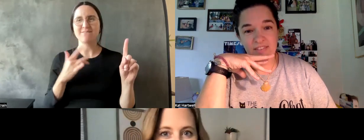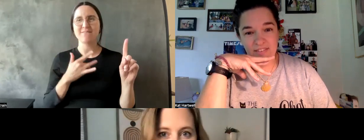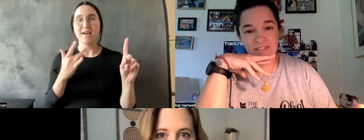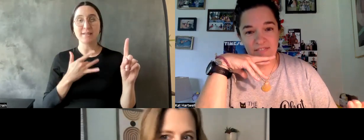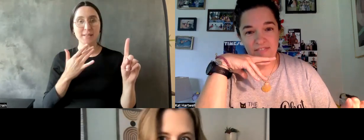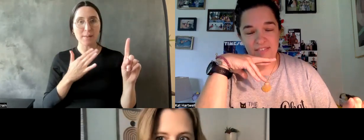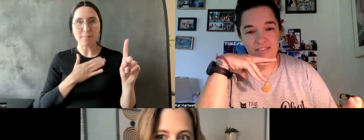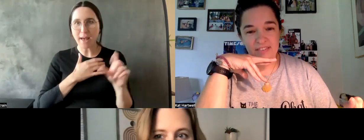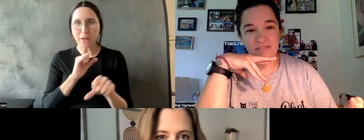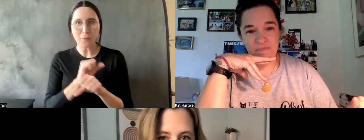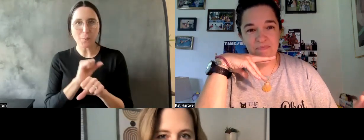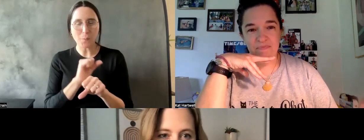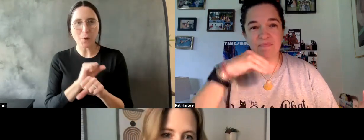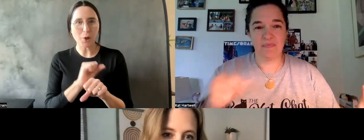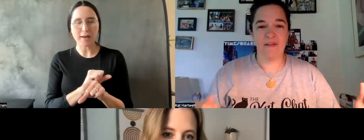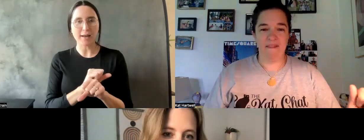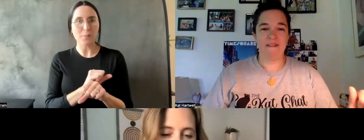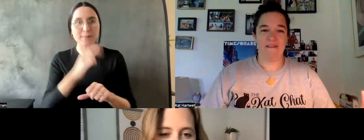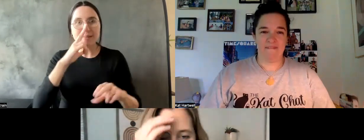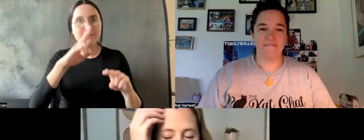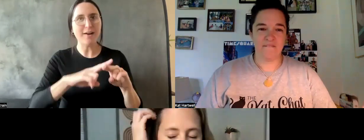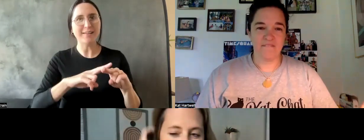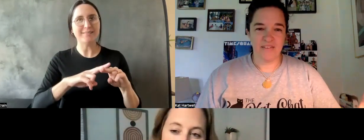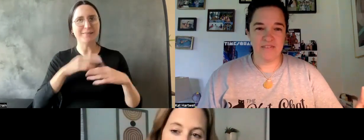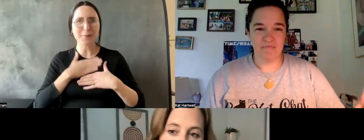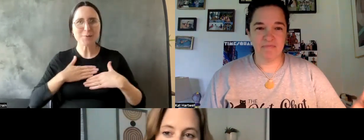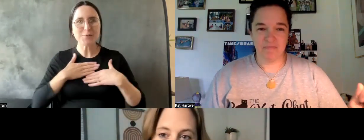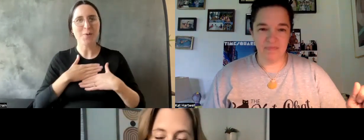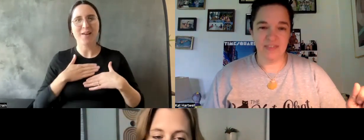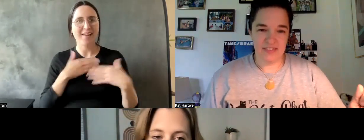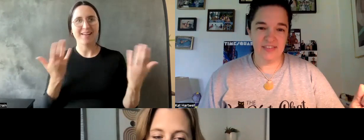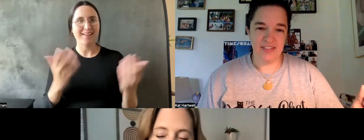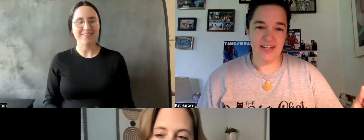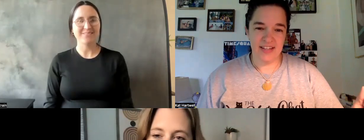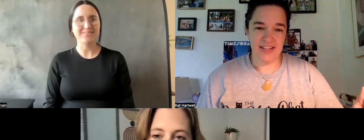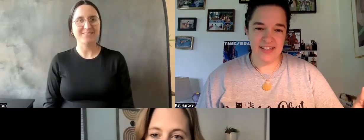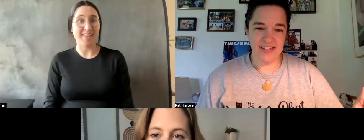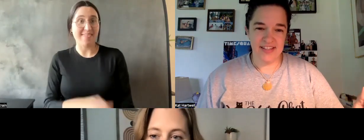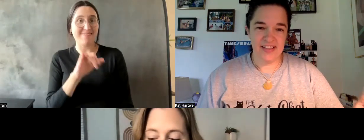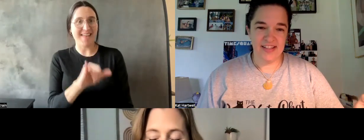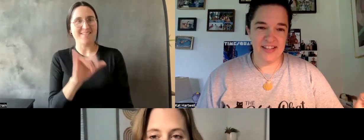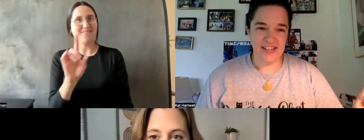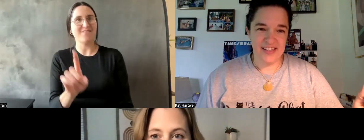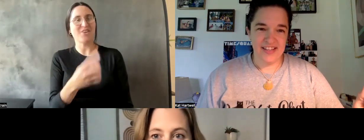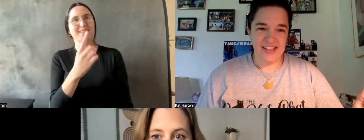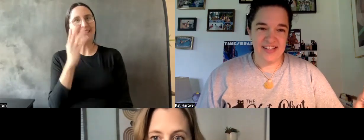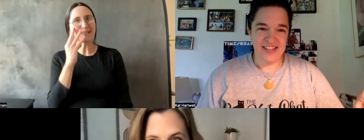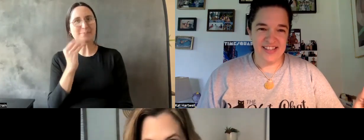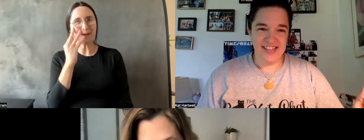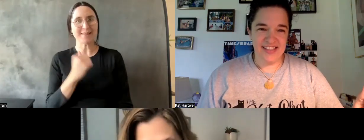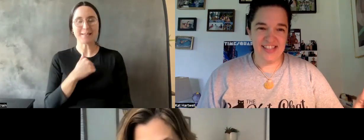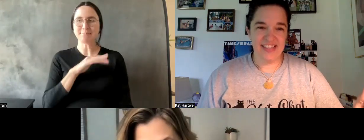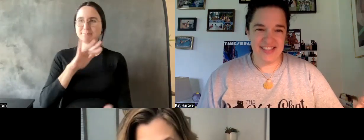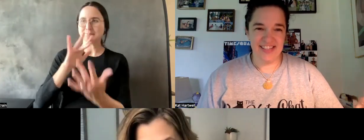just pure fun and entertainment. And that was, but yeah, that first time that I got an Instagram from